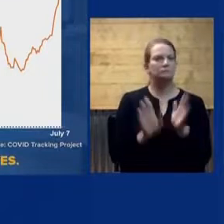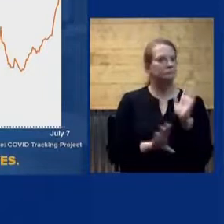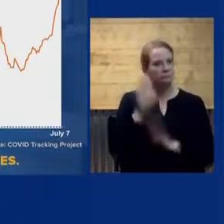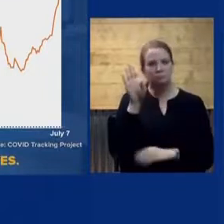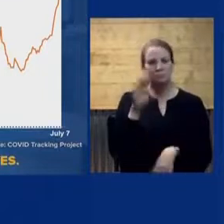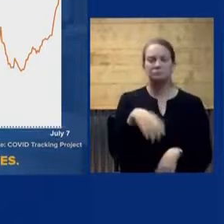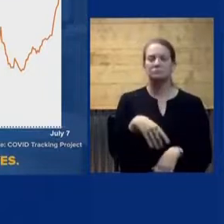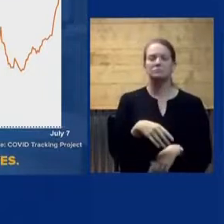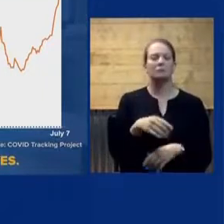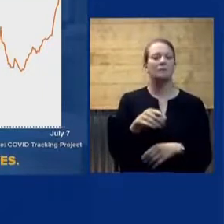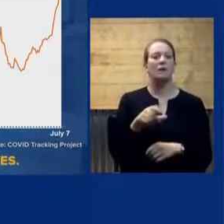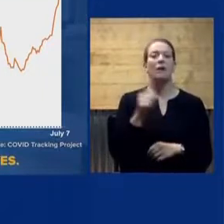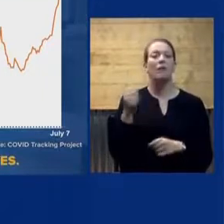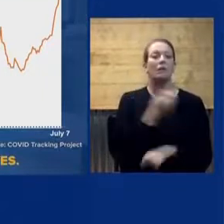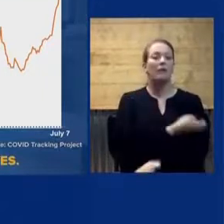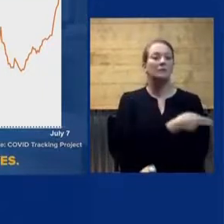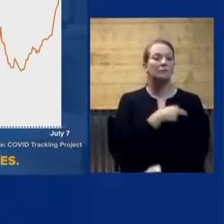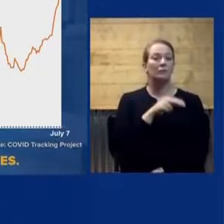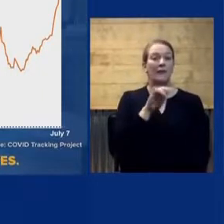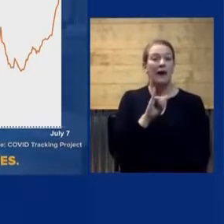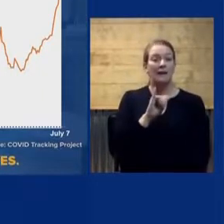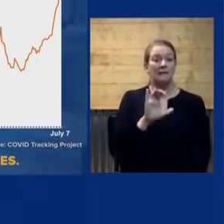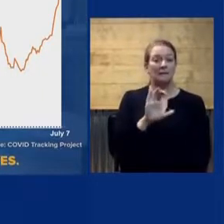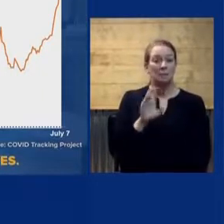really frightening situation to be in.